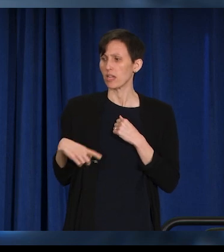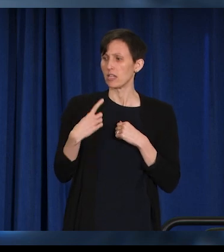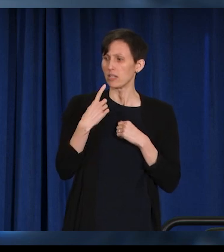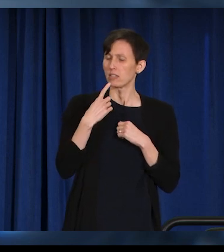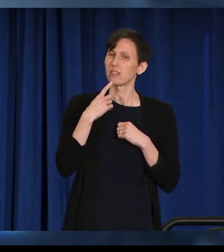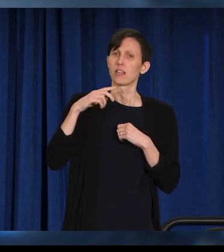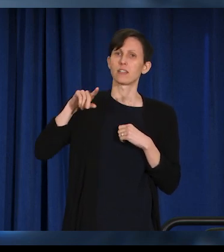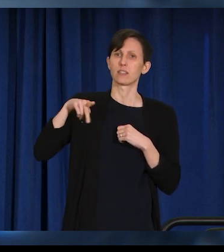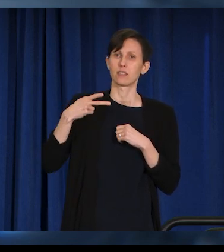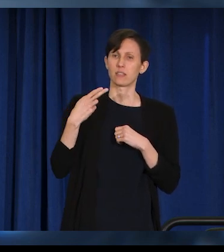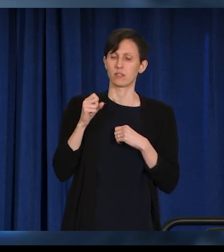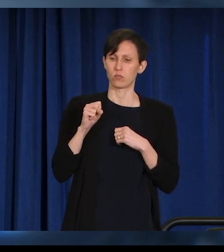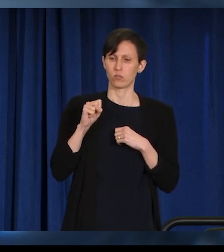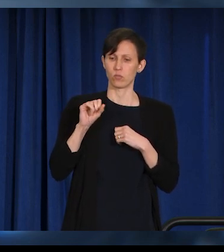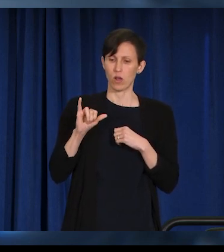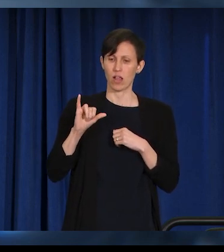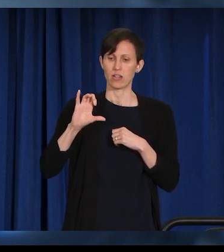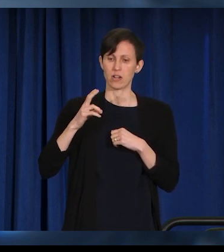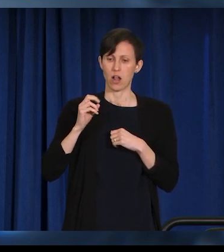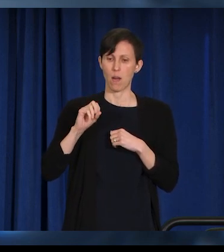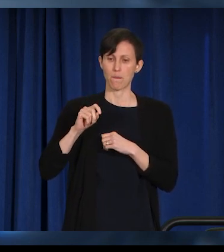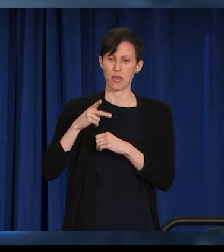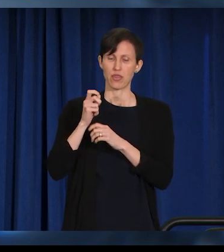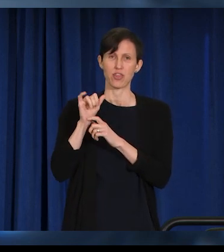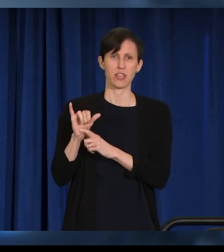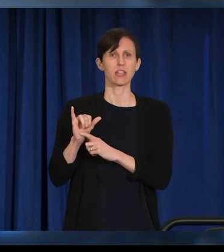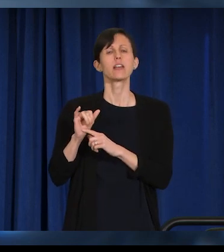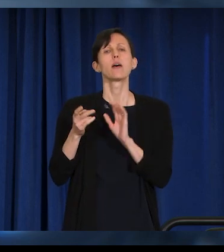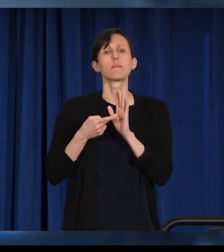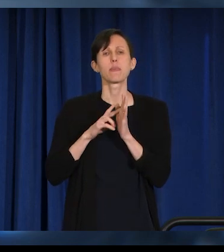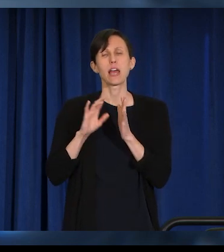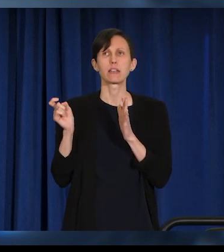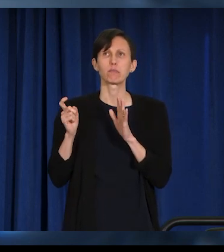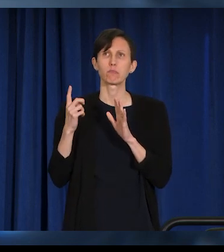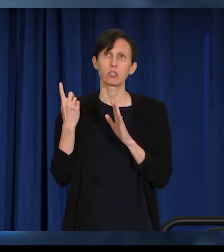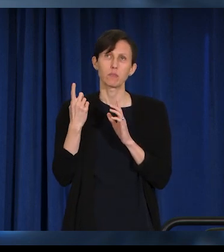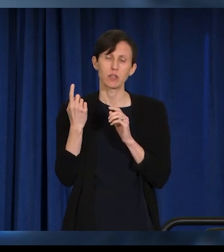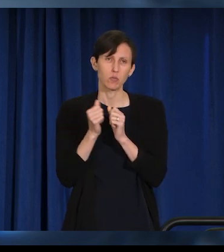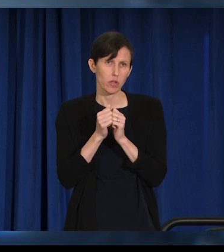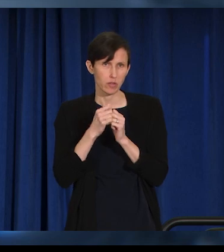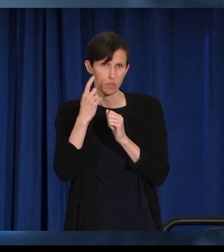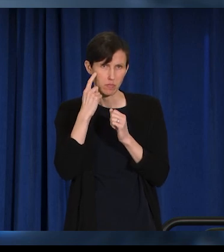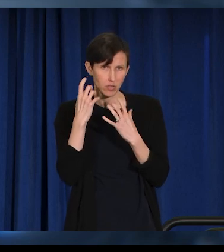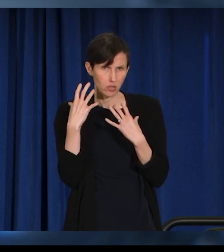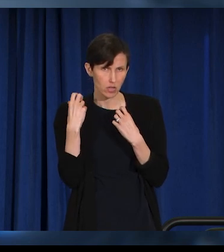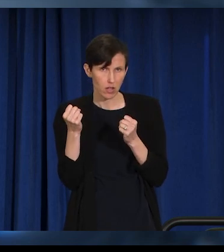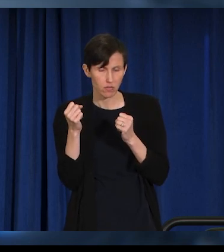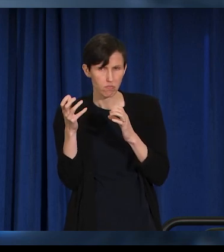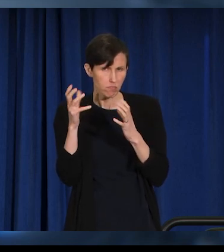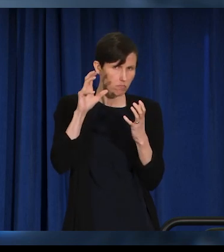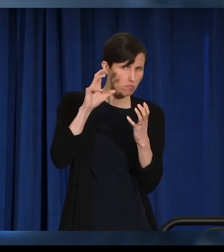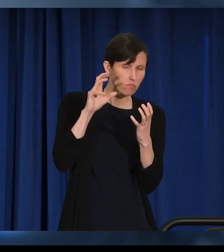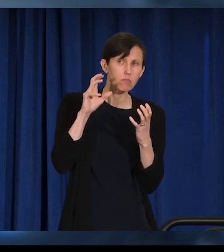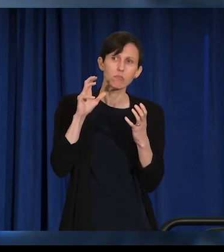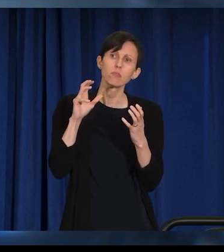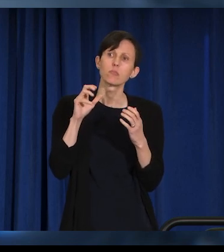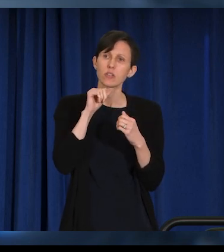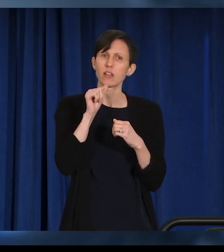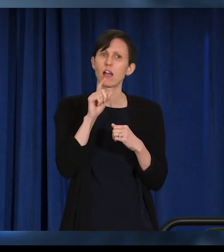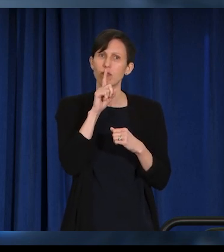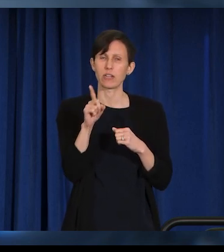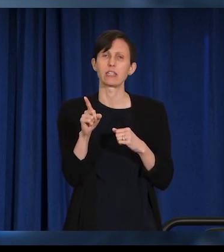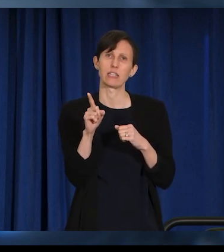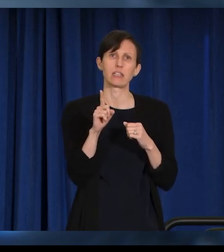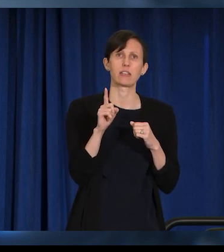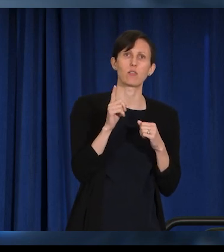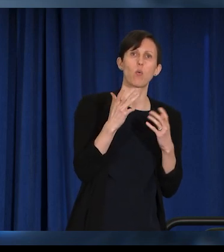that time just meant a disturbance of mental health rather than the complex personality disorder that it refers to today.